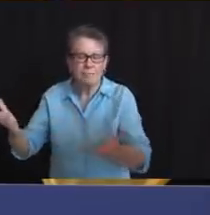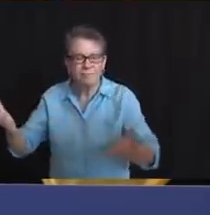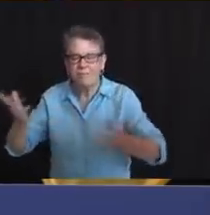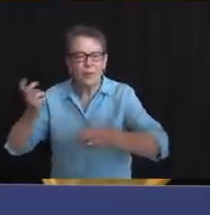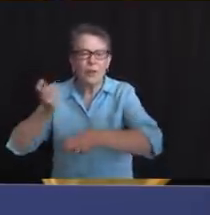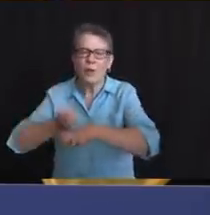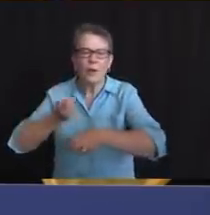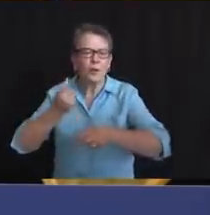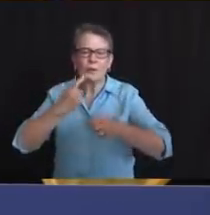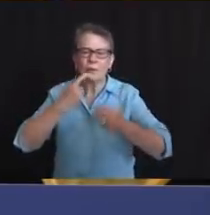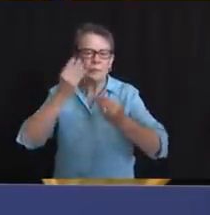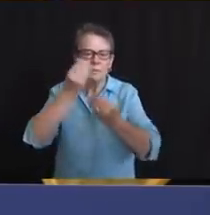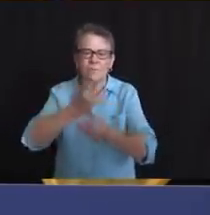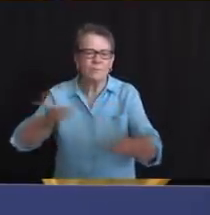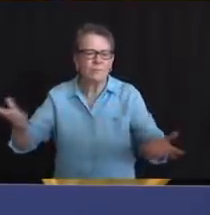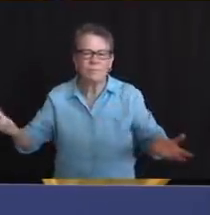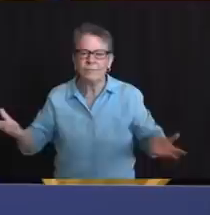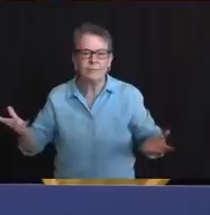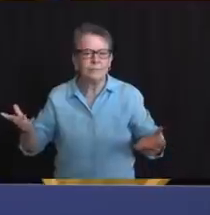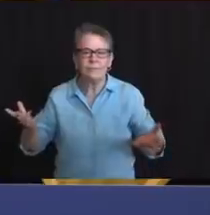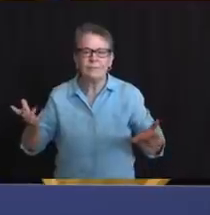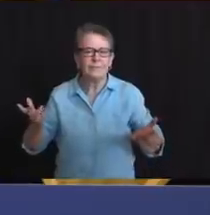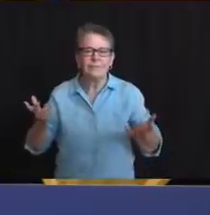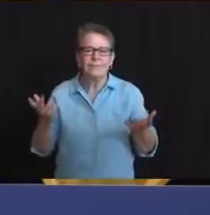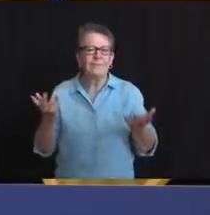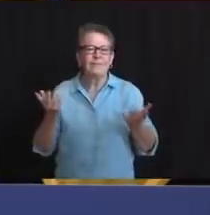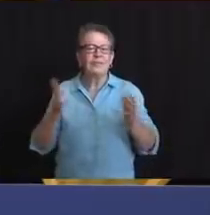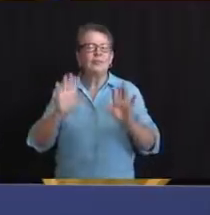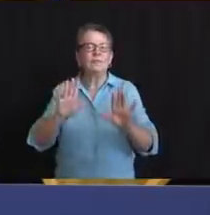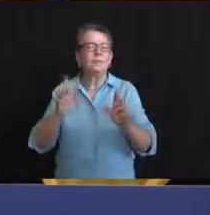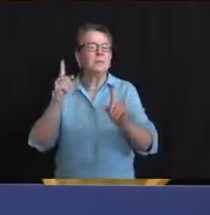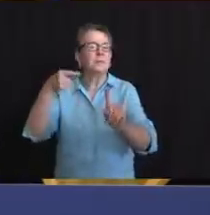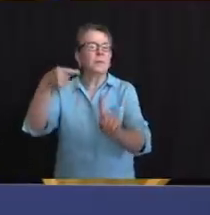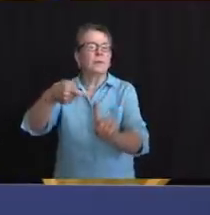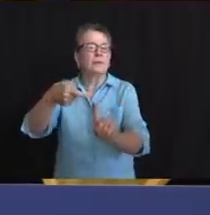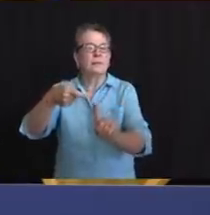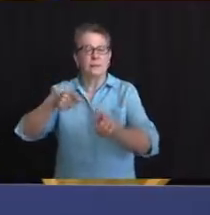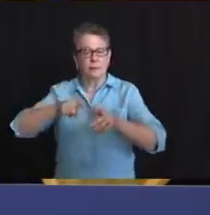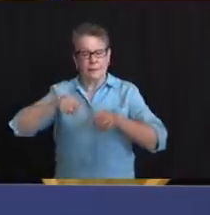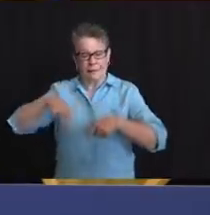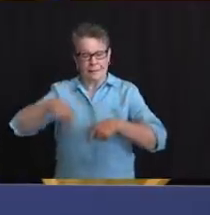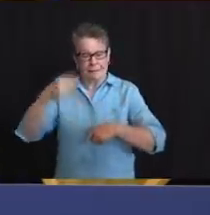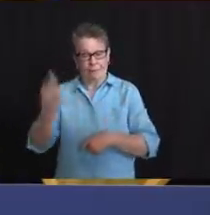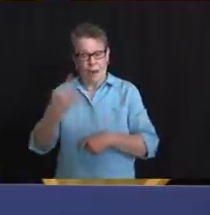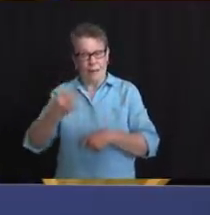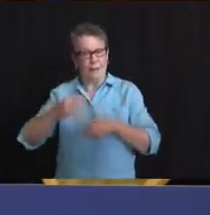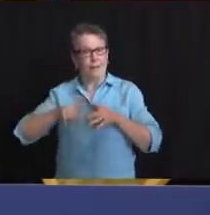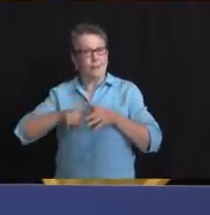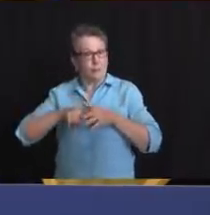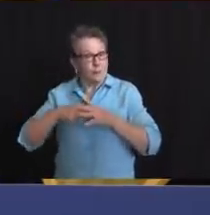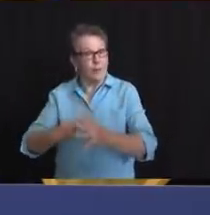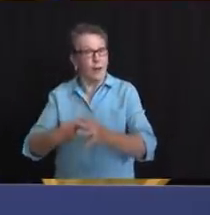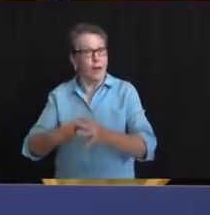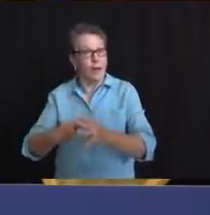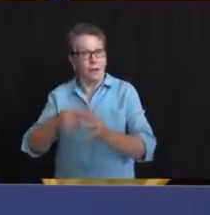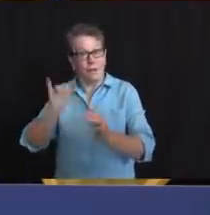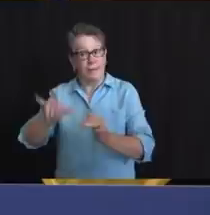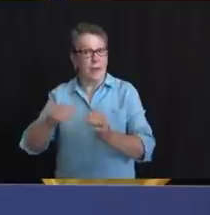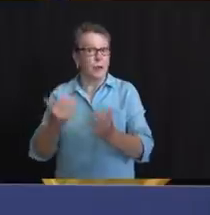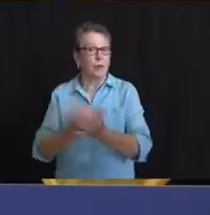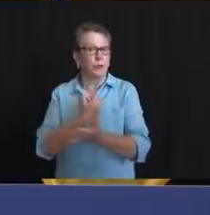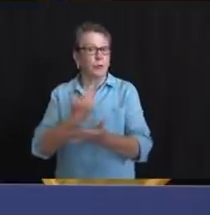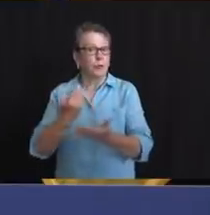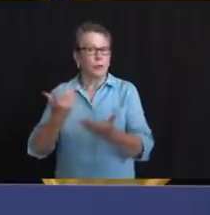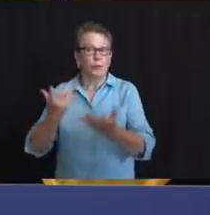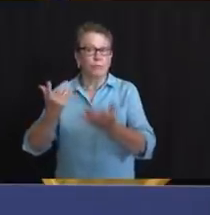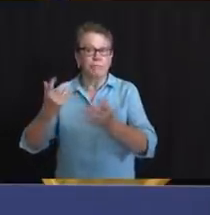a total of 15 days. That number of, and I take your word for the number, that number,